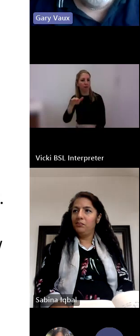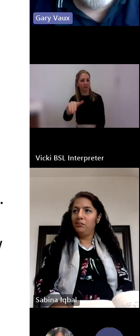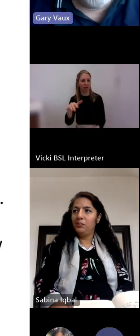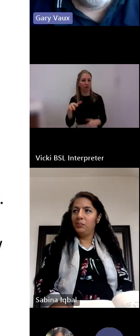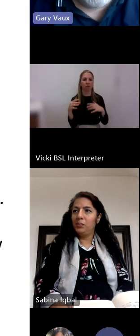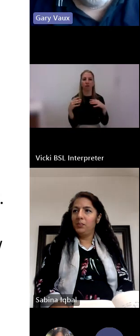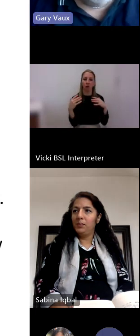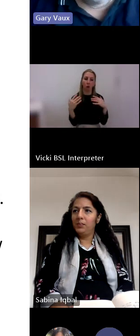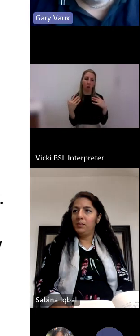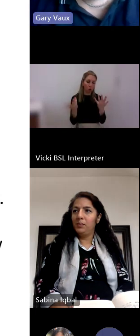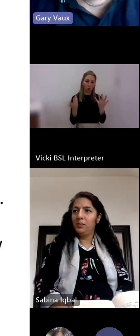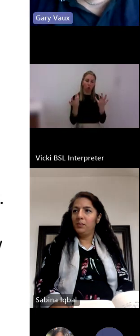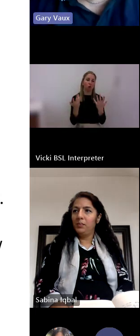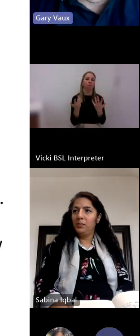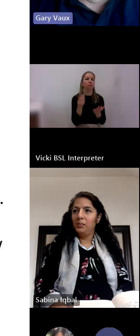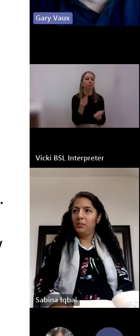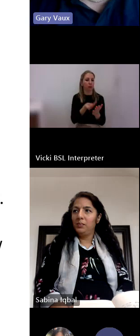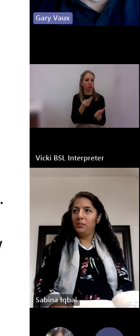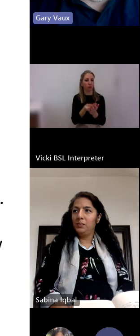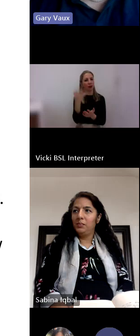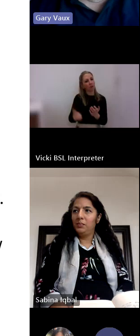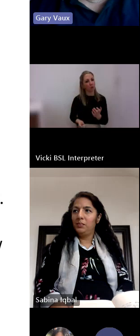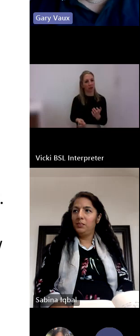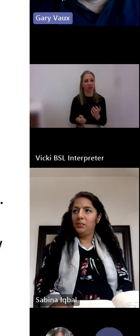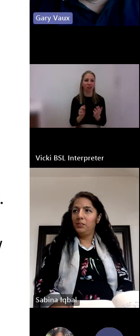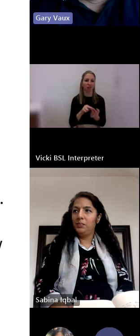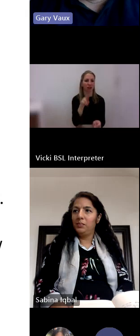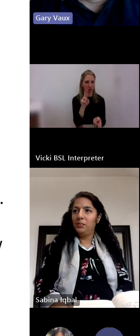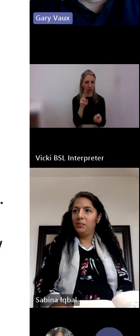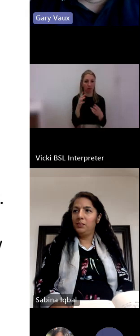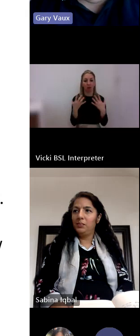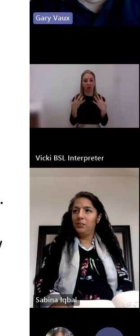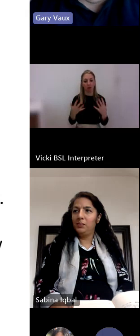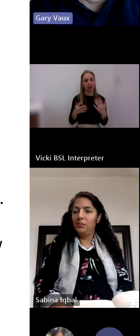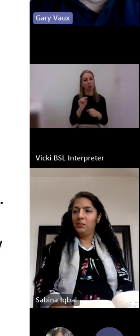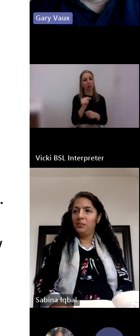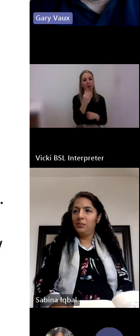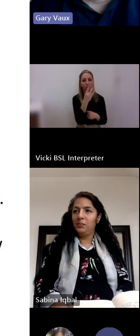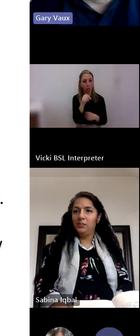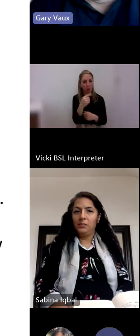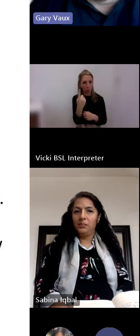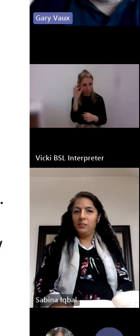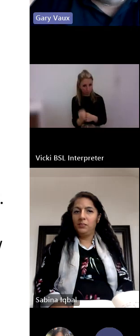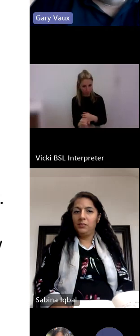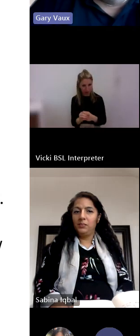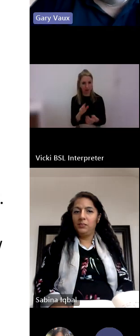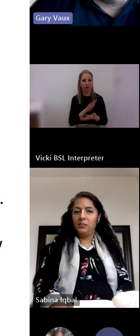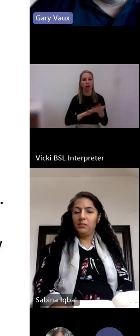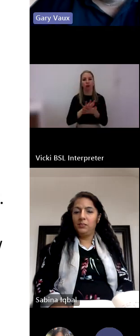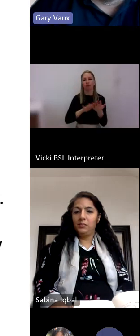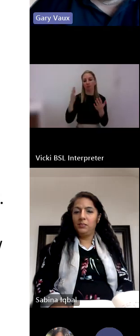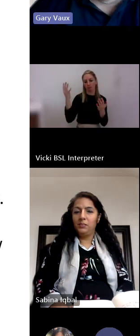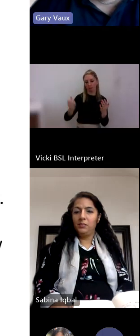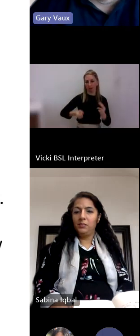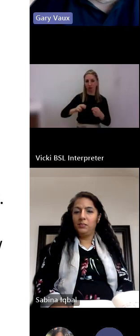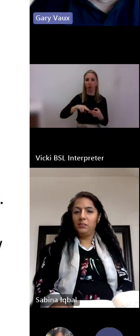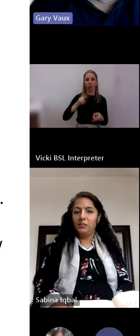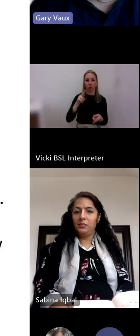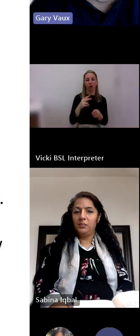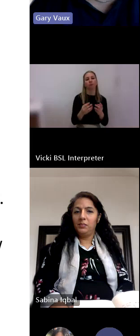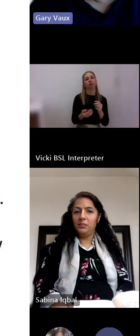of wage increases. Wage increases are currently 4.1%. So pensions are going up by